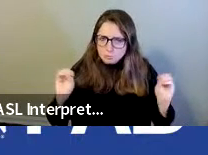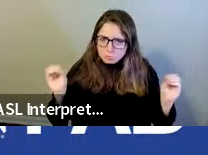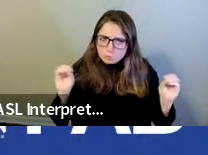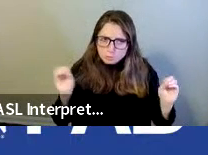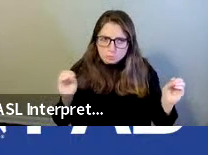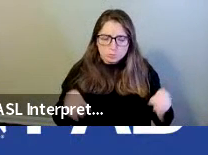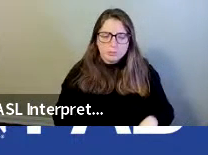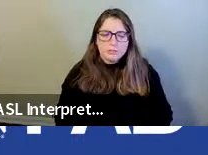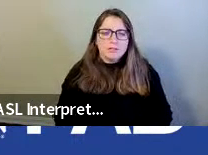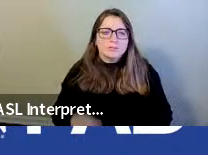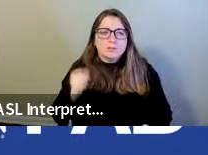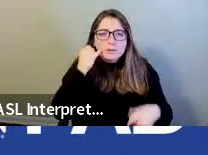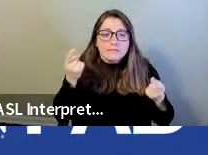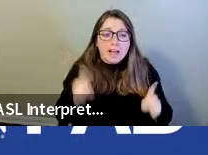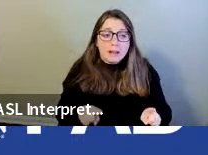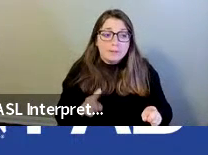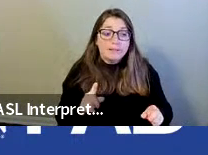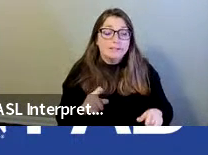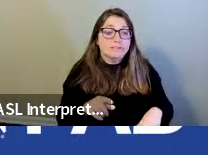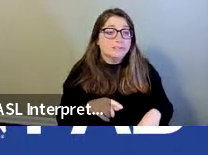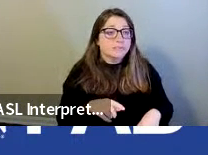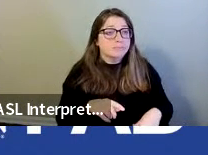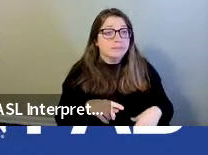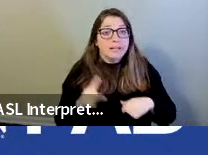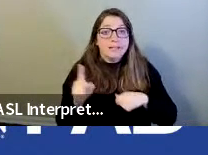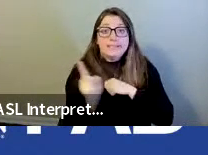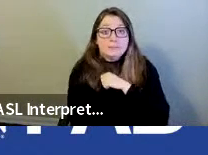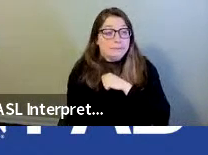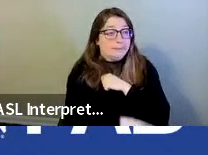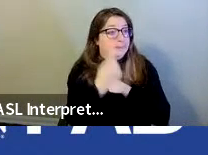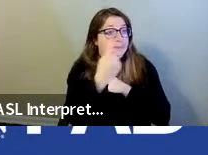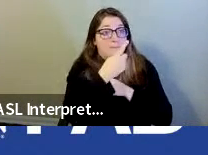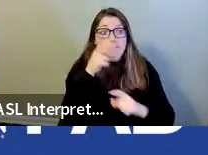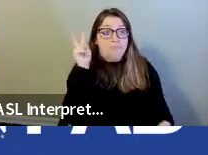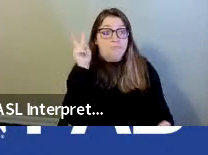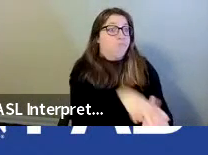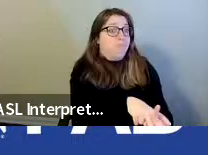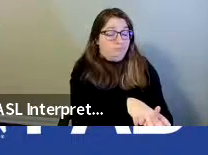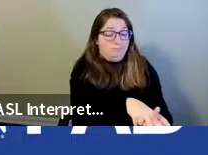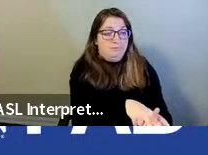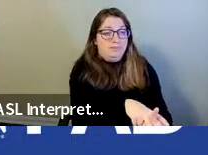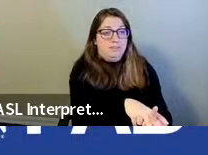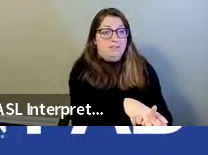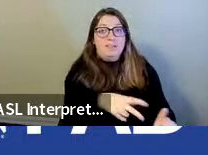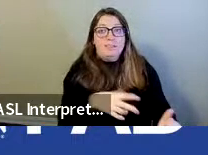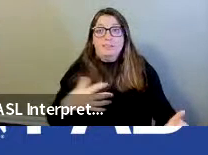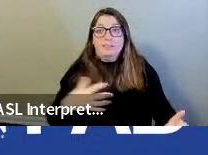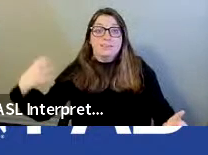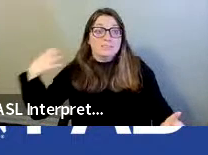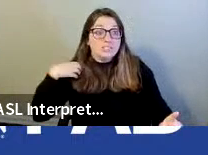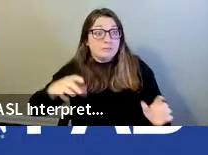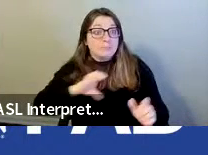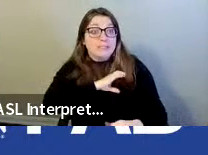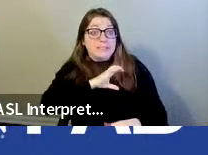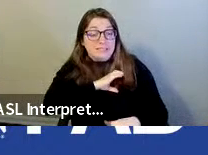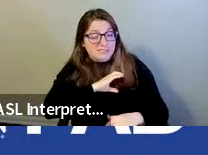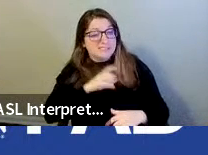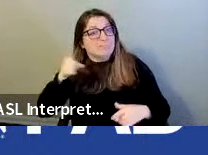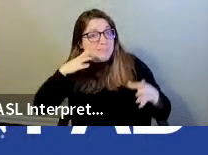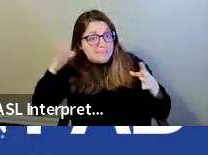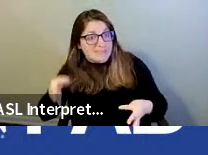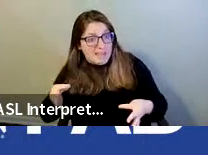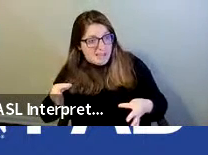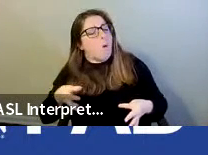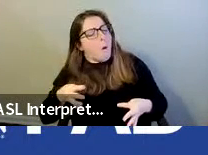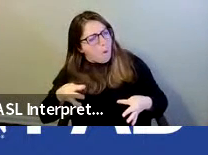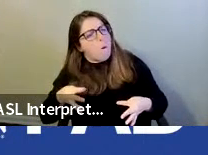discipline, a suspension amount, or any discipline is decided upon by the chief of police for an officer's misconduct, the chief is